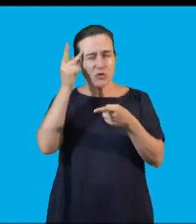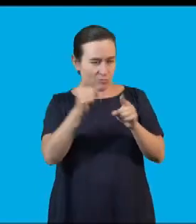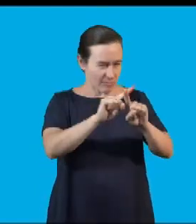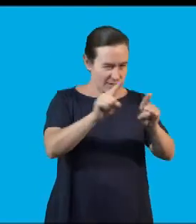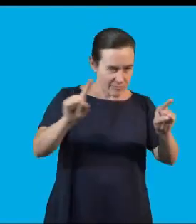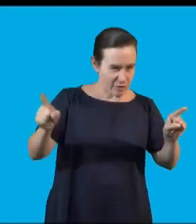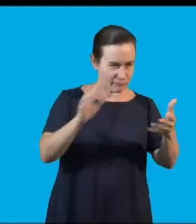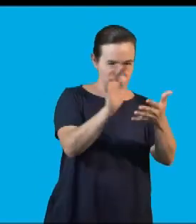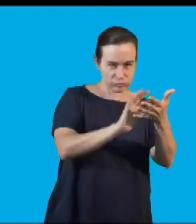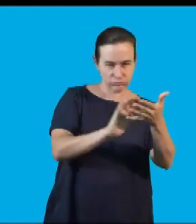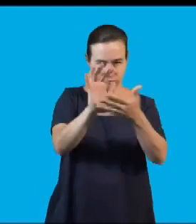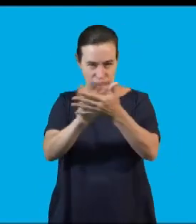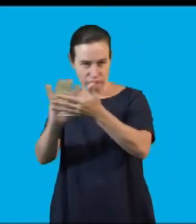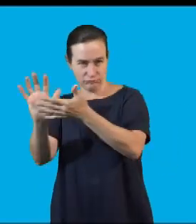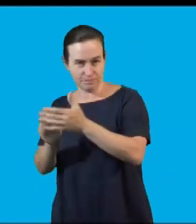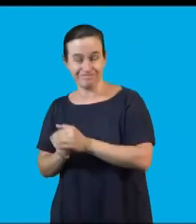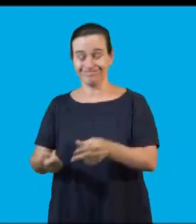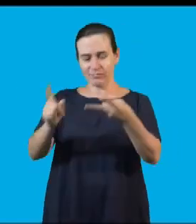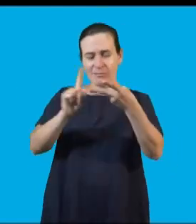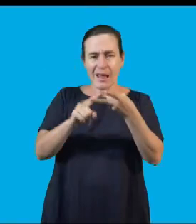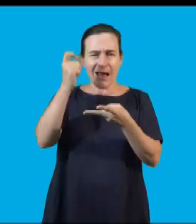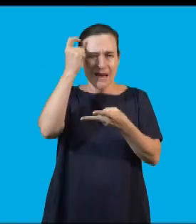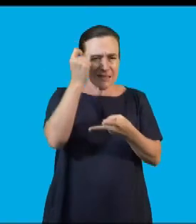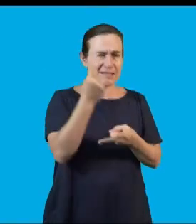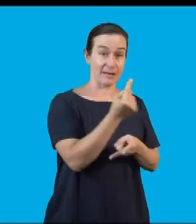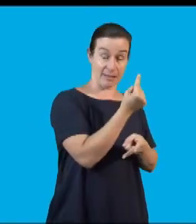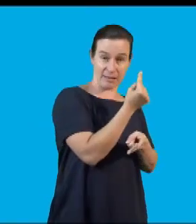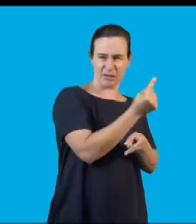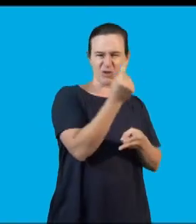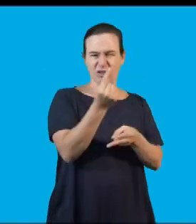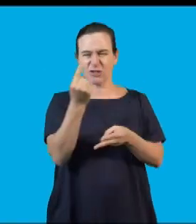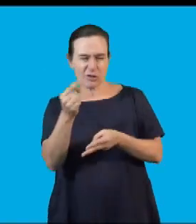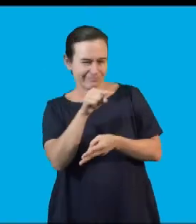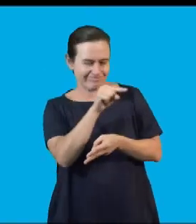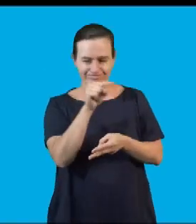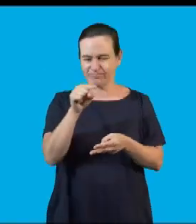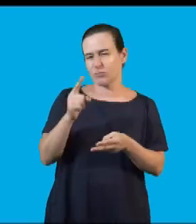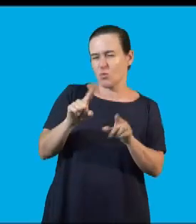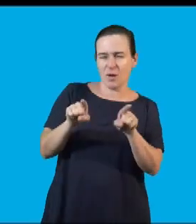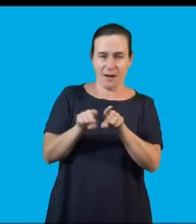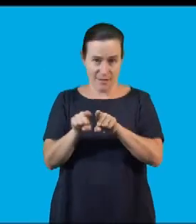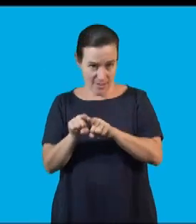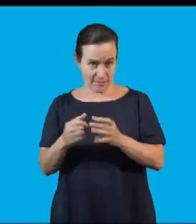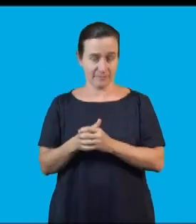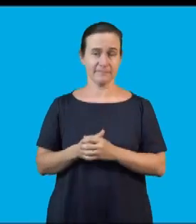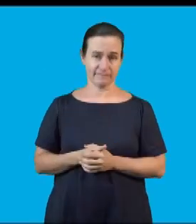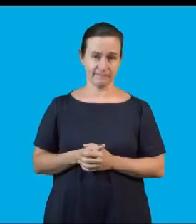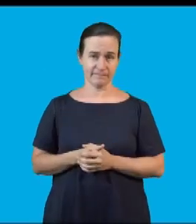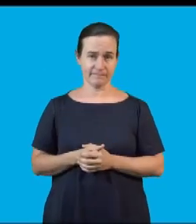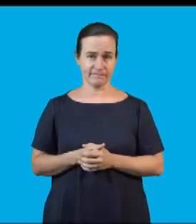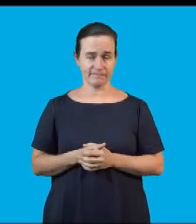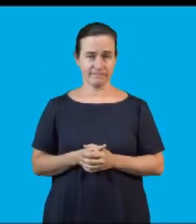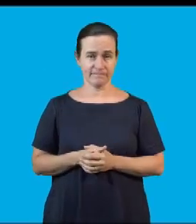the types of short transactional texts and also understanding the features and conventions of